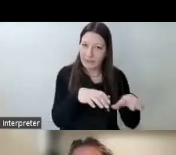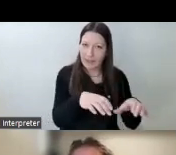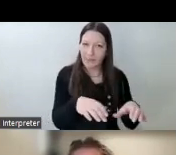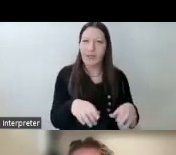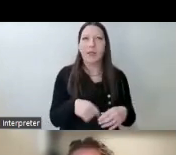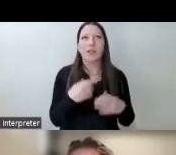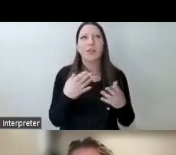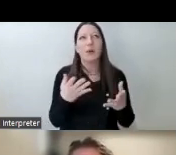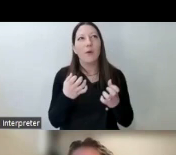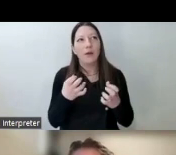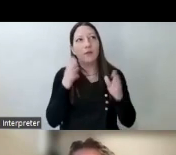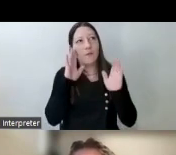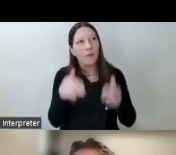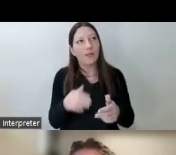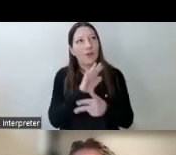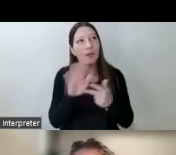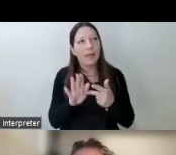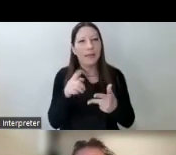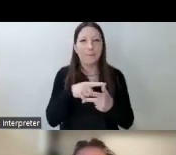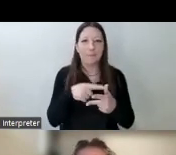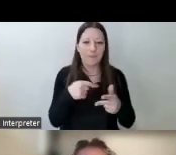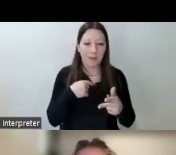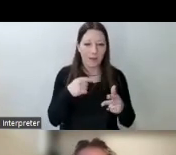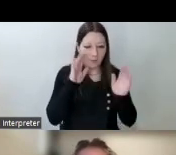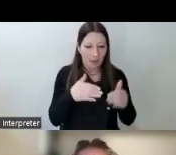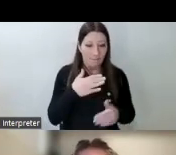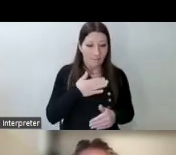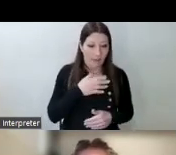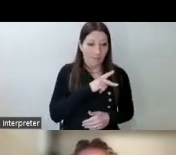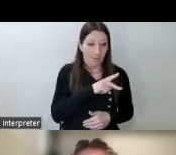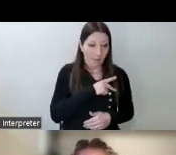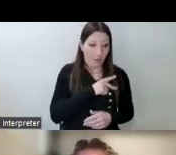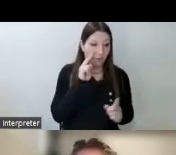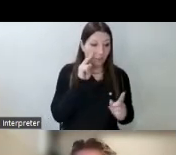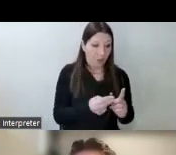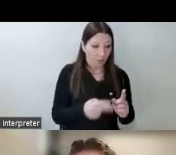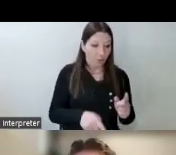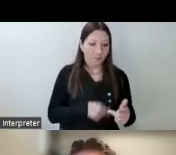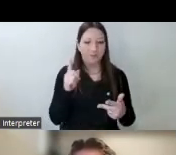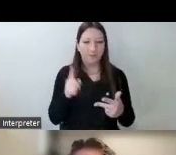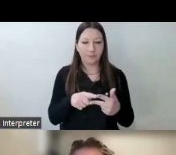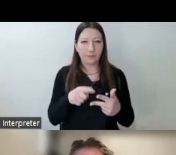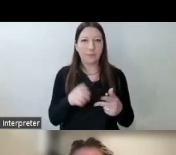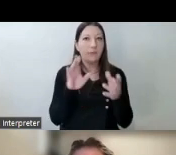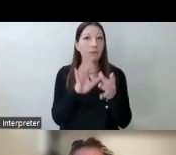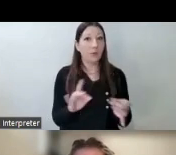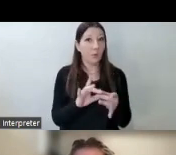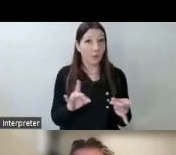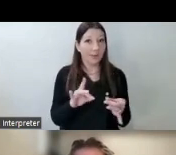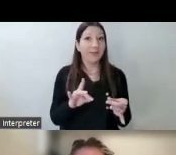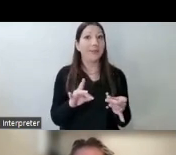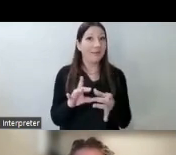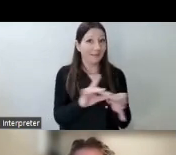a generational or familial perspective, and then finally from a broader standpoint, which is the land itself and the communities